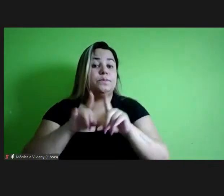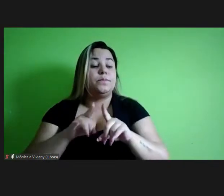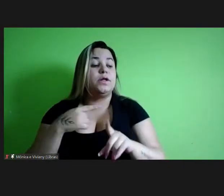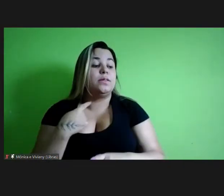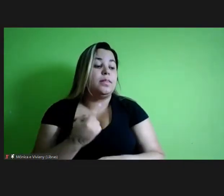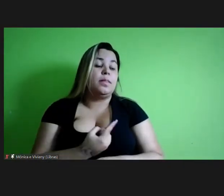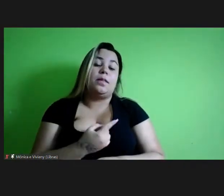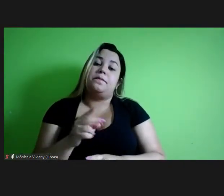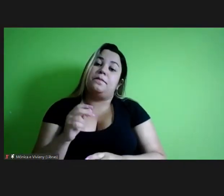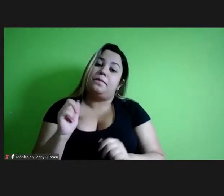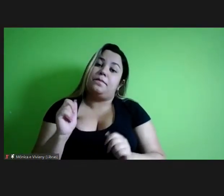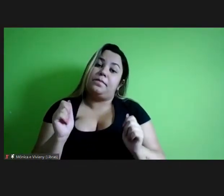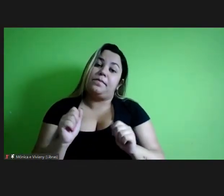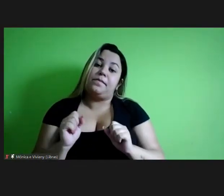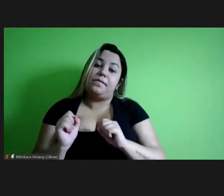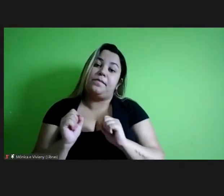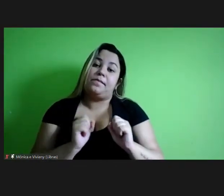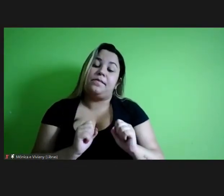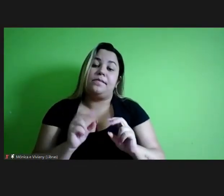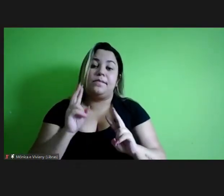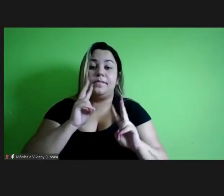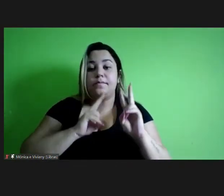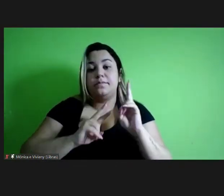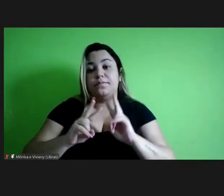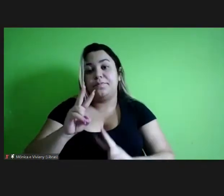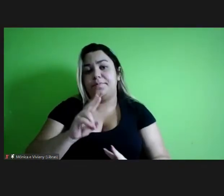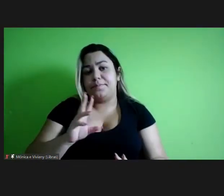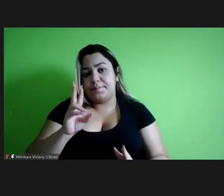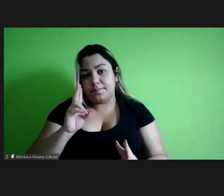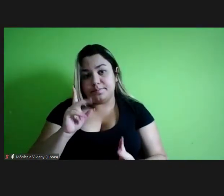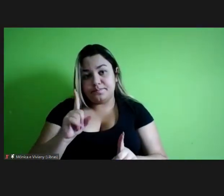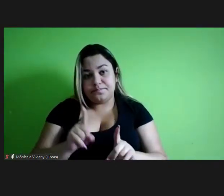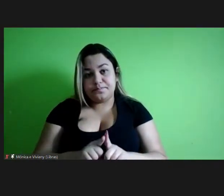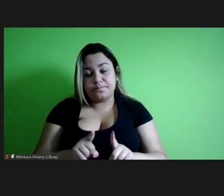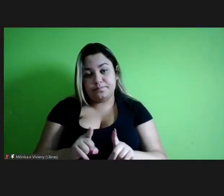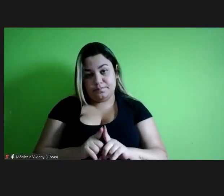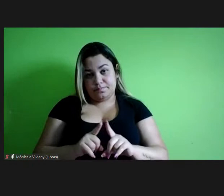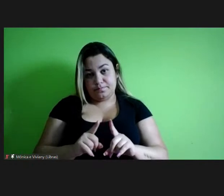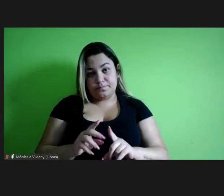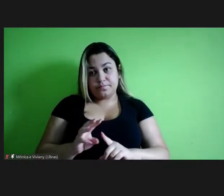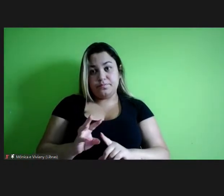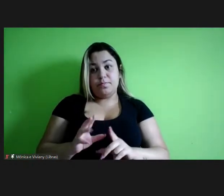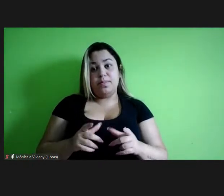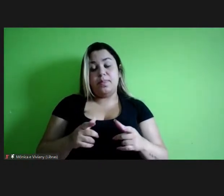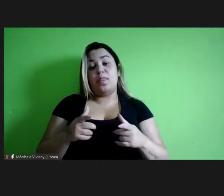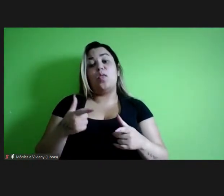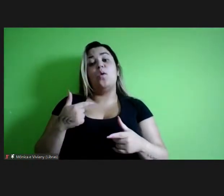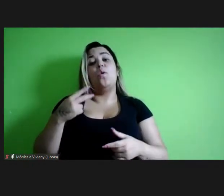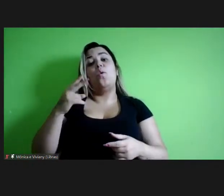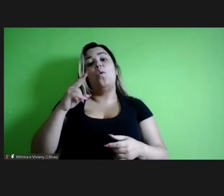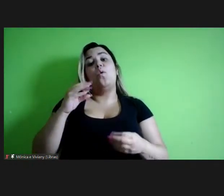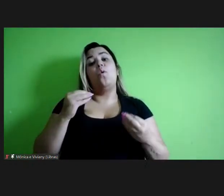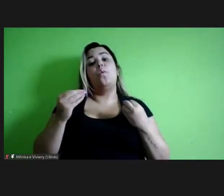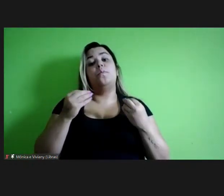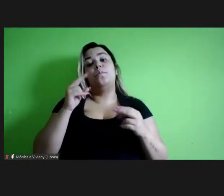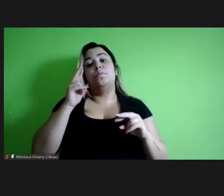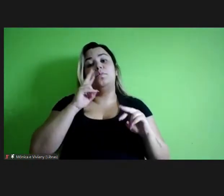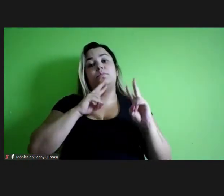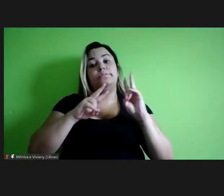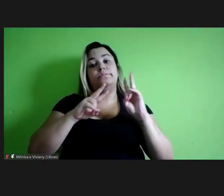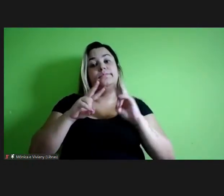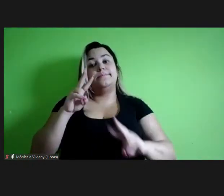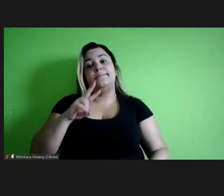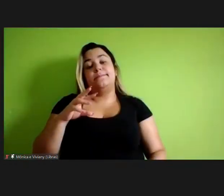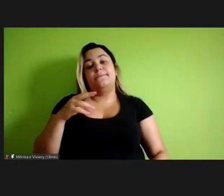climate situation with this? We also have to look at it from in the local perspective. When you are in this territory, how do